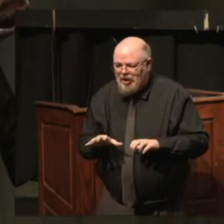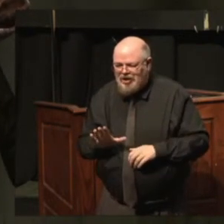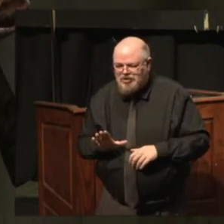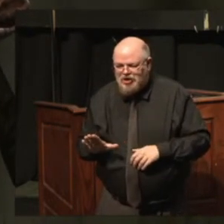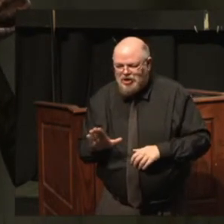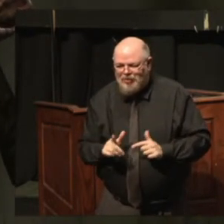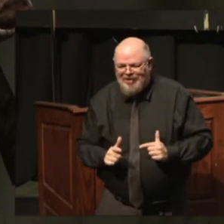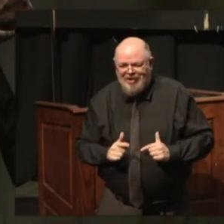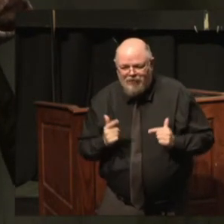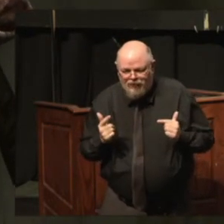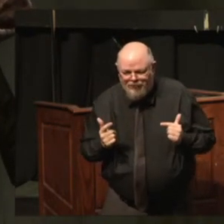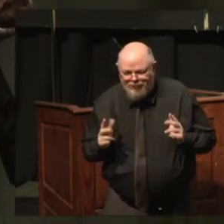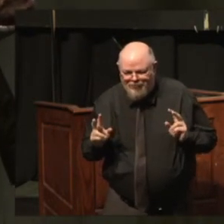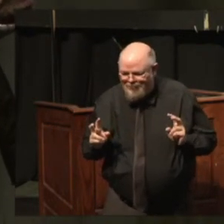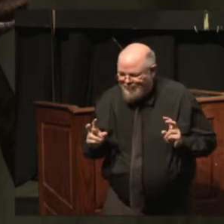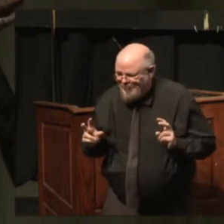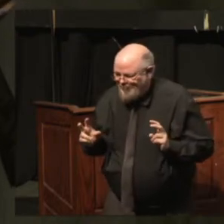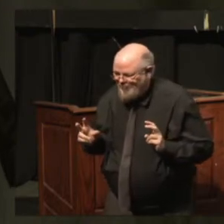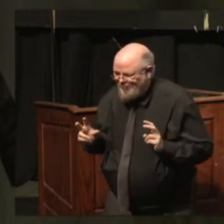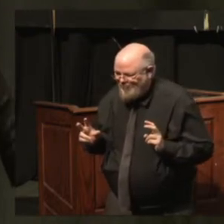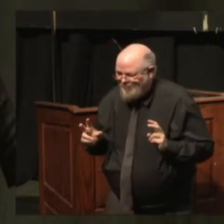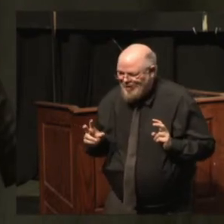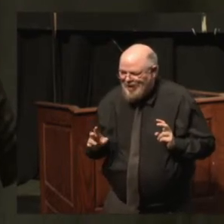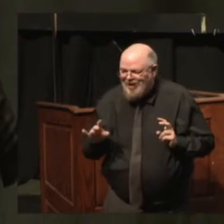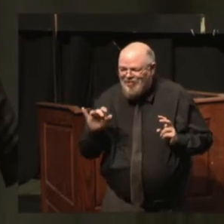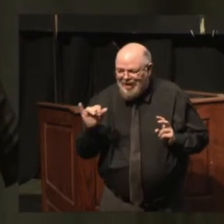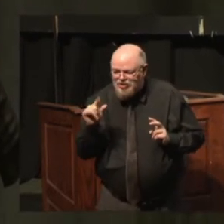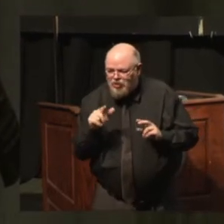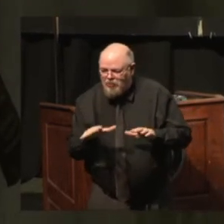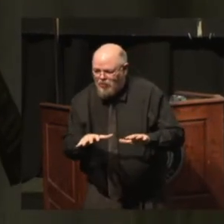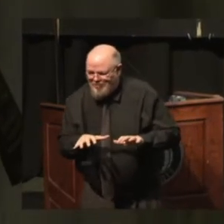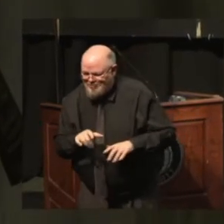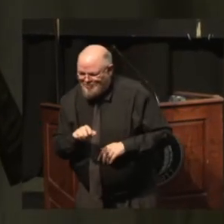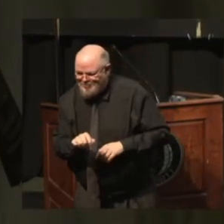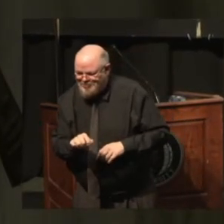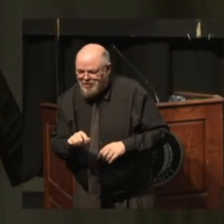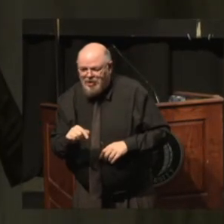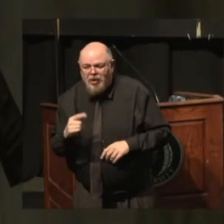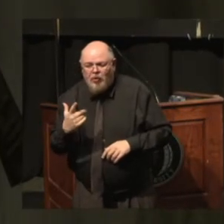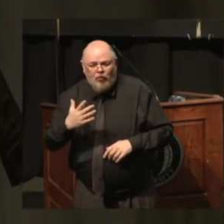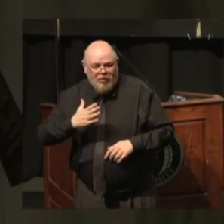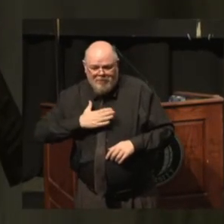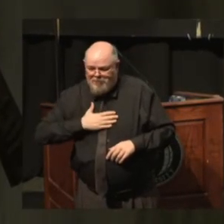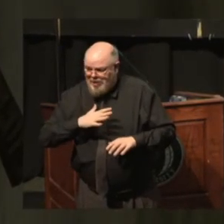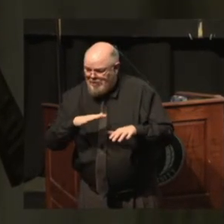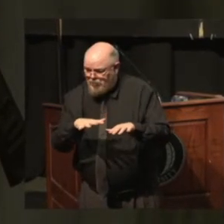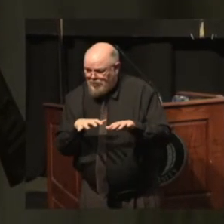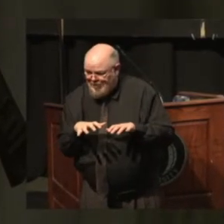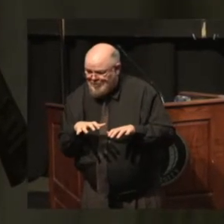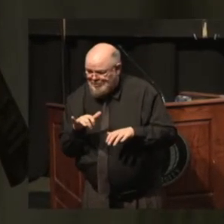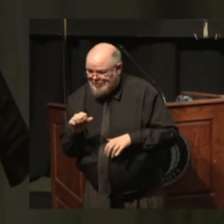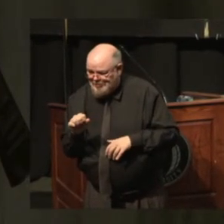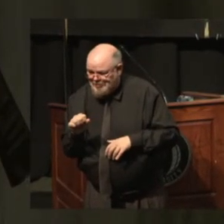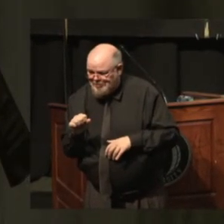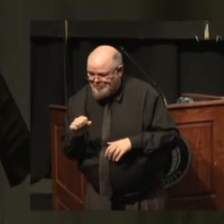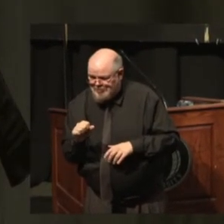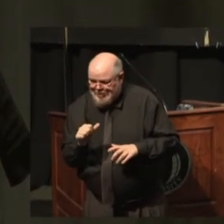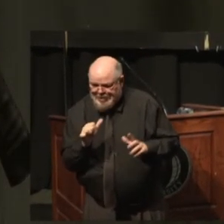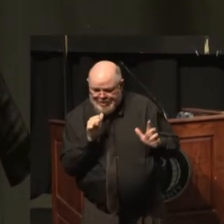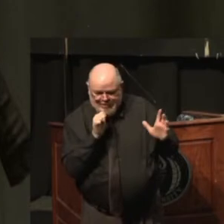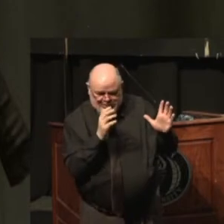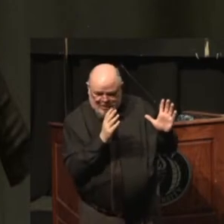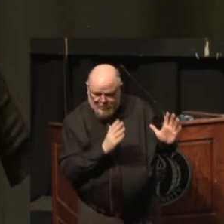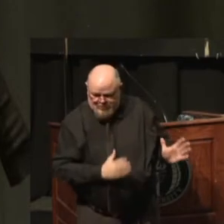other situations, you may be a student. One of my paralysises, if that's such a word, when I was